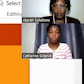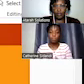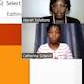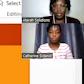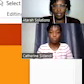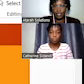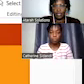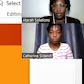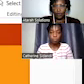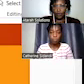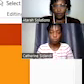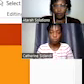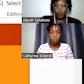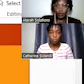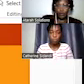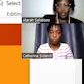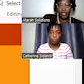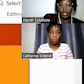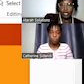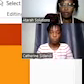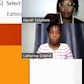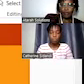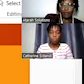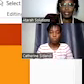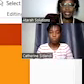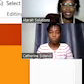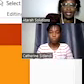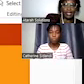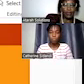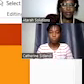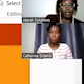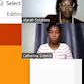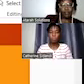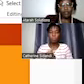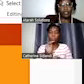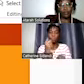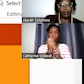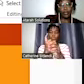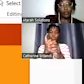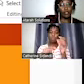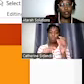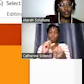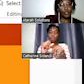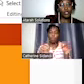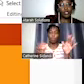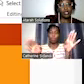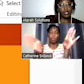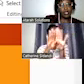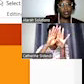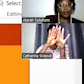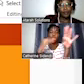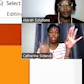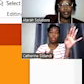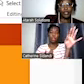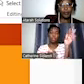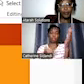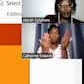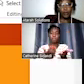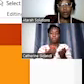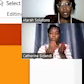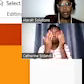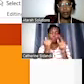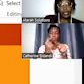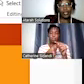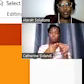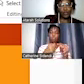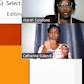on closing words? How do you go about closure? Now, before we get there, we have offers from Pathway Solutions. 3